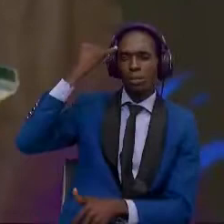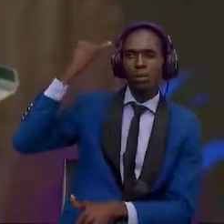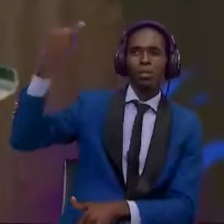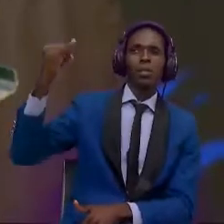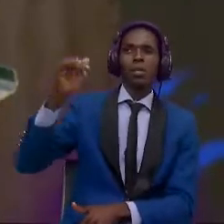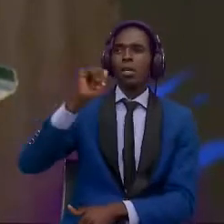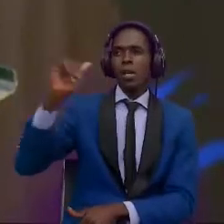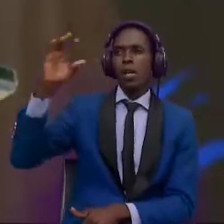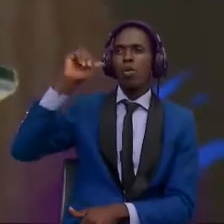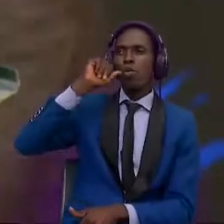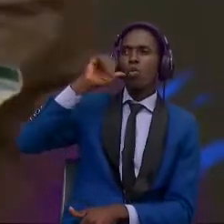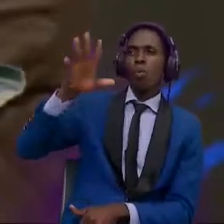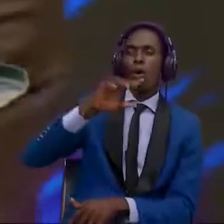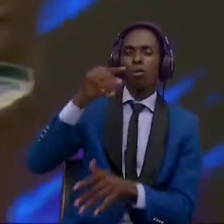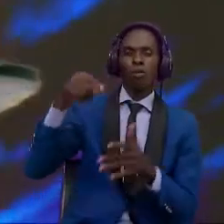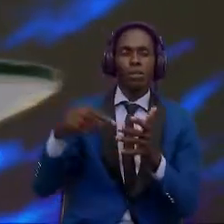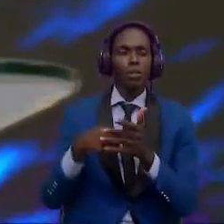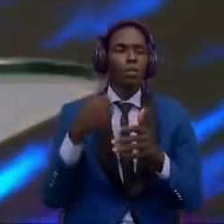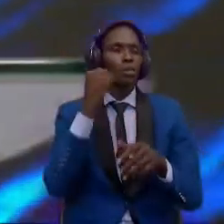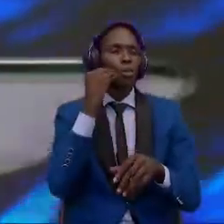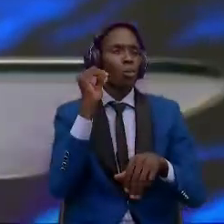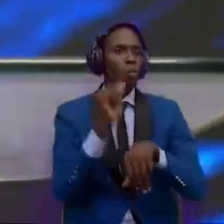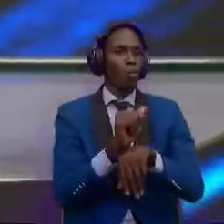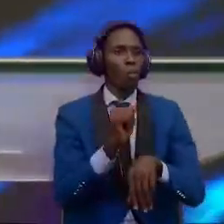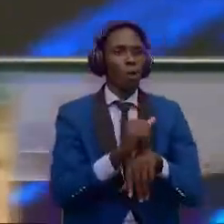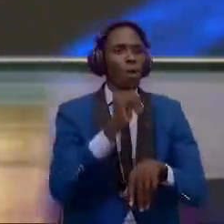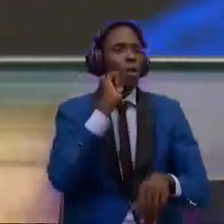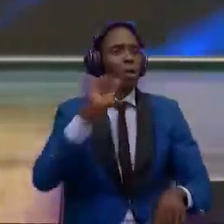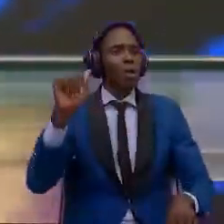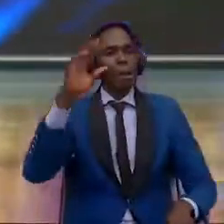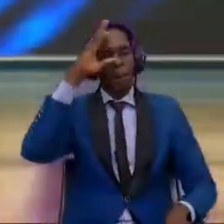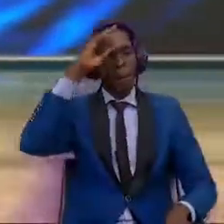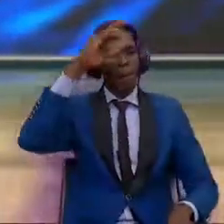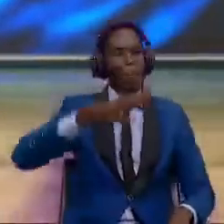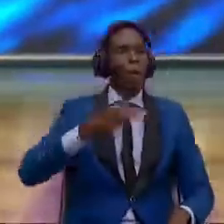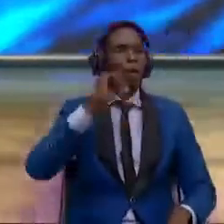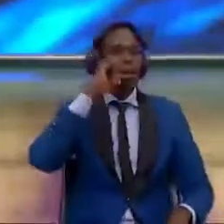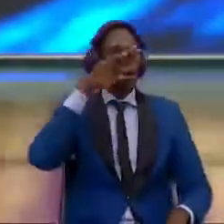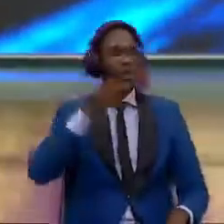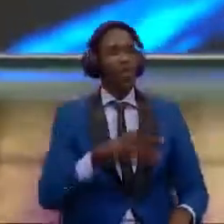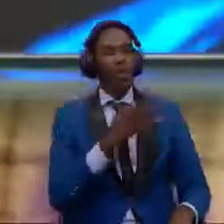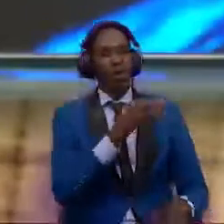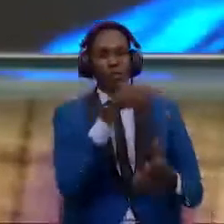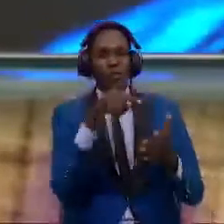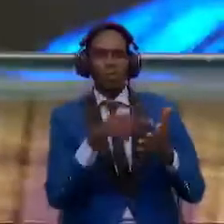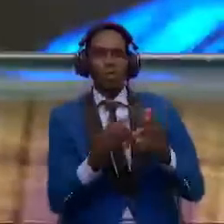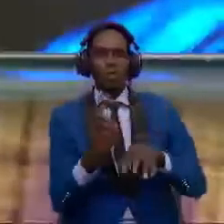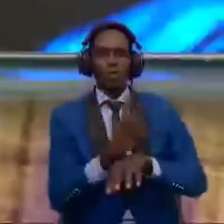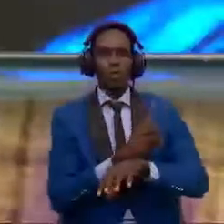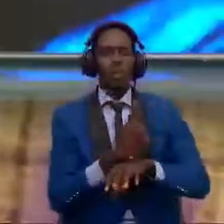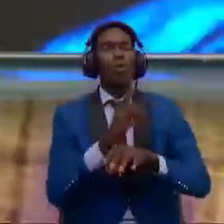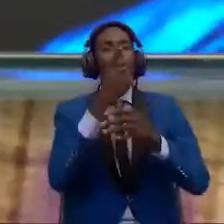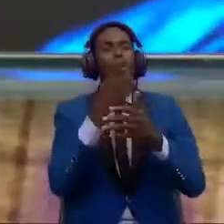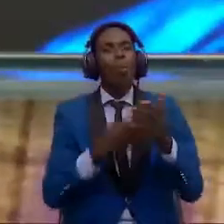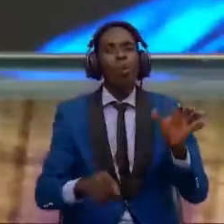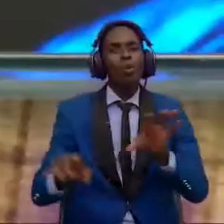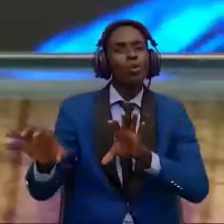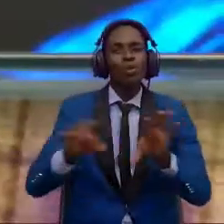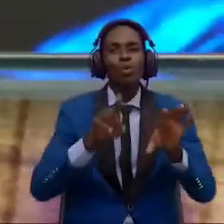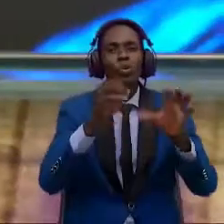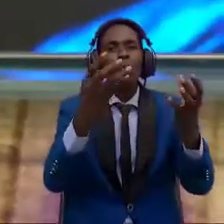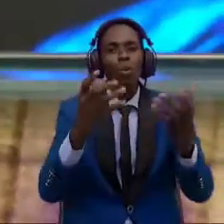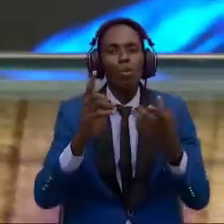one assignment, a boy, a girl of one duty. What do you want to be remembered for?